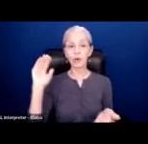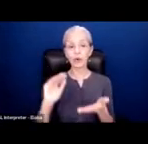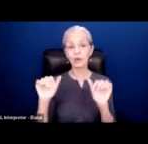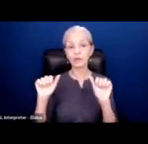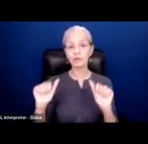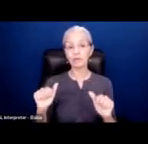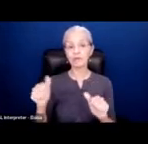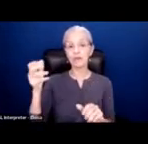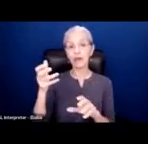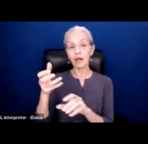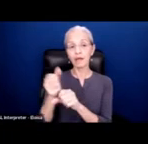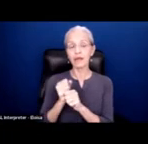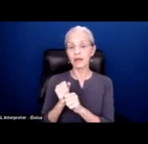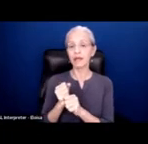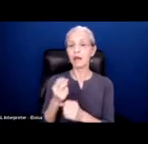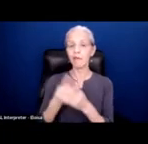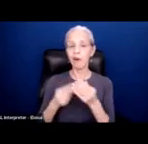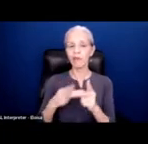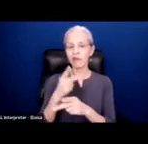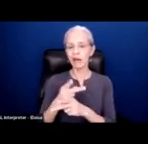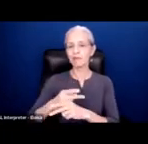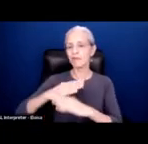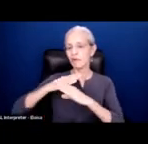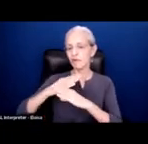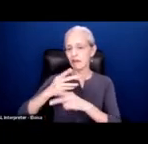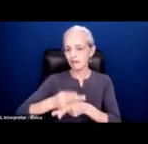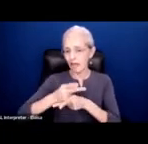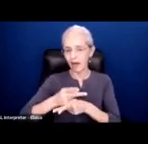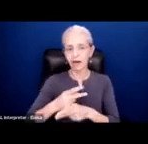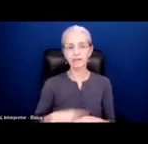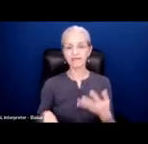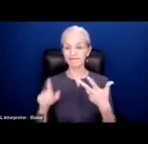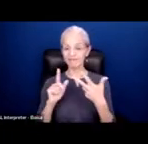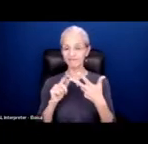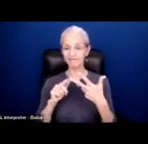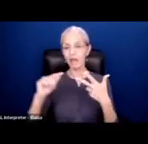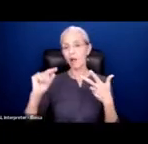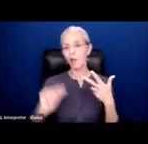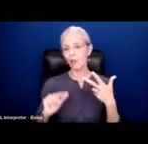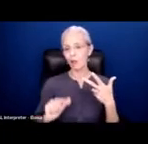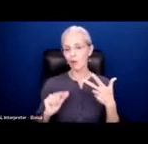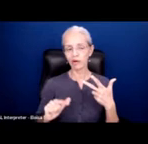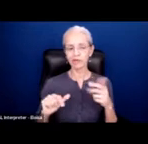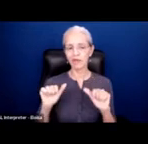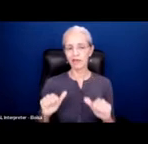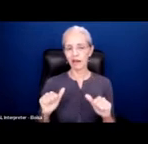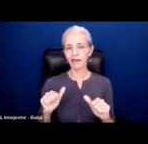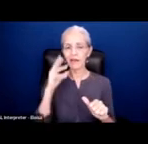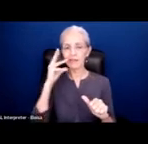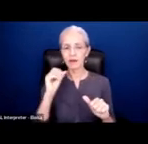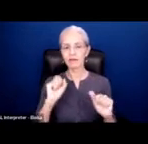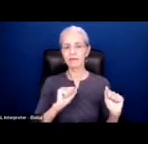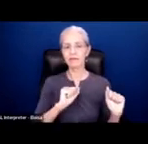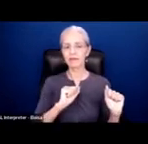both types of preventative care, and finally, lower likelihood of experiencing each of the